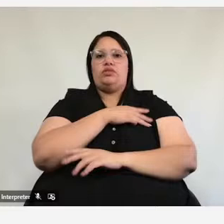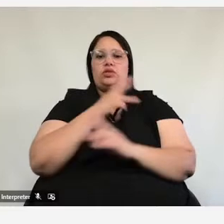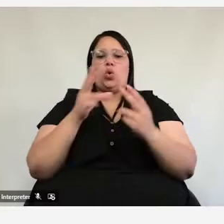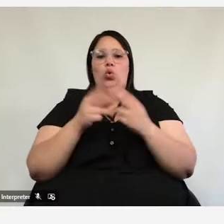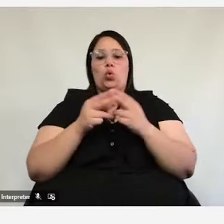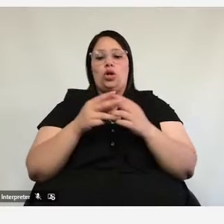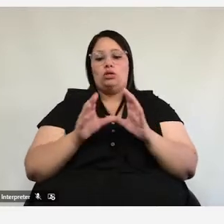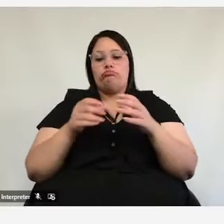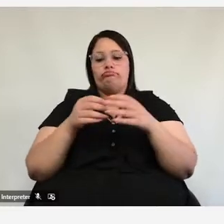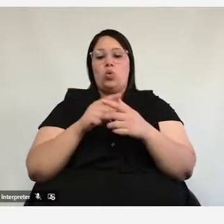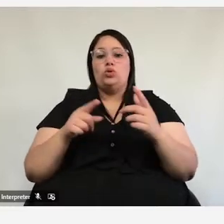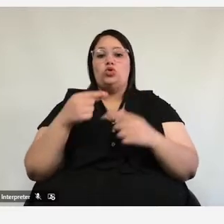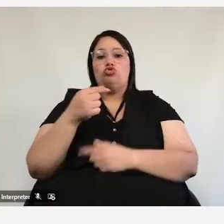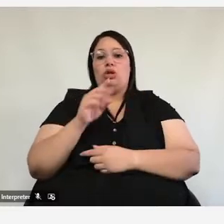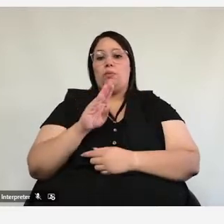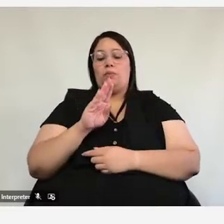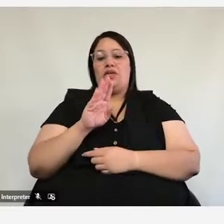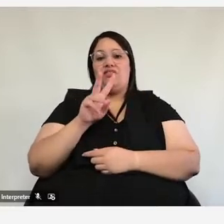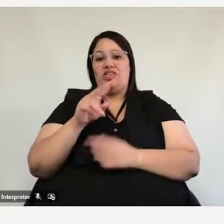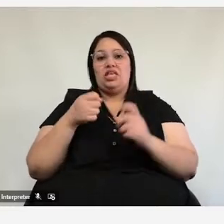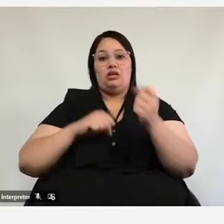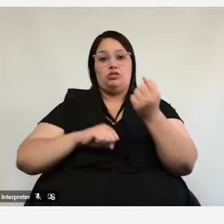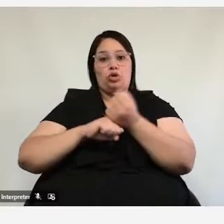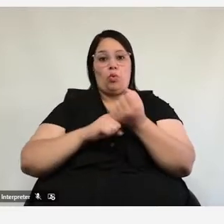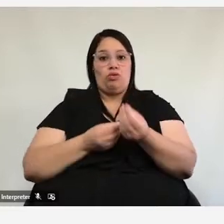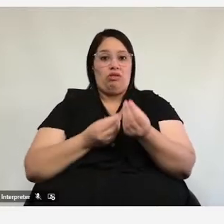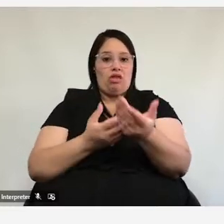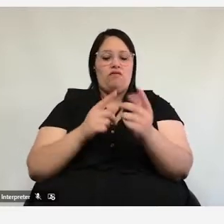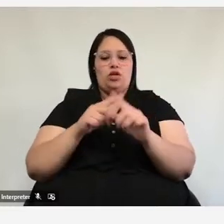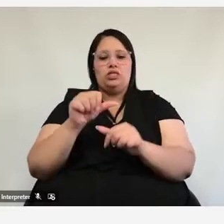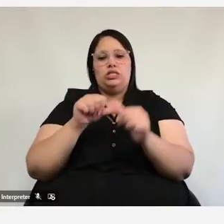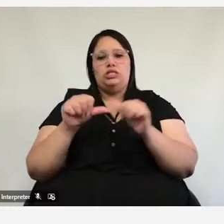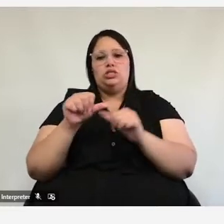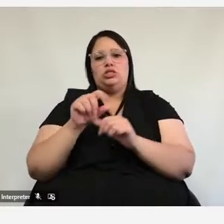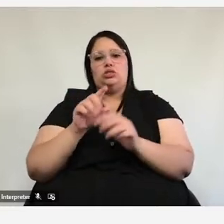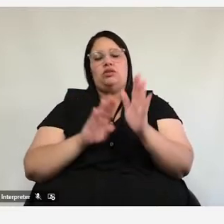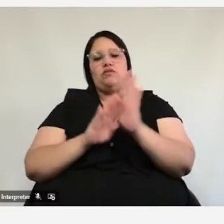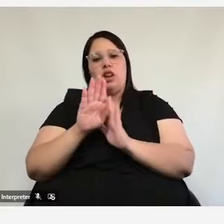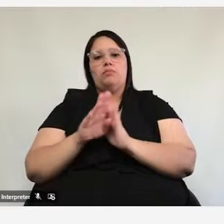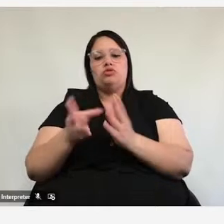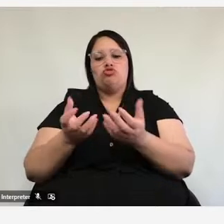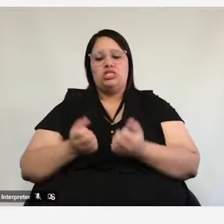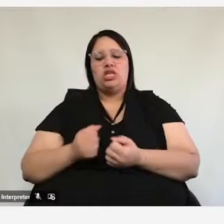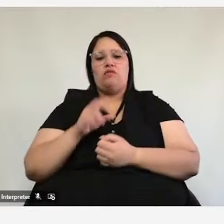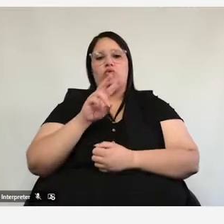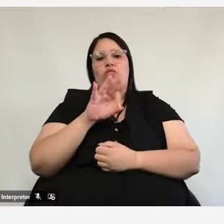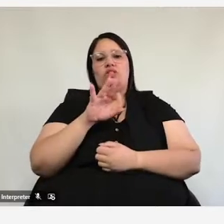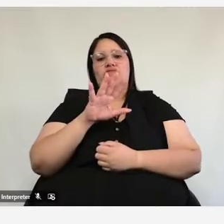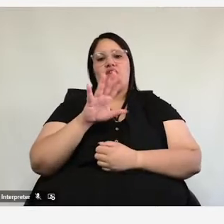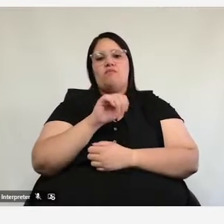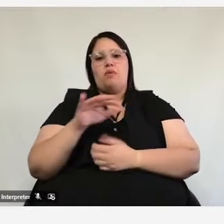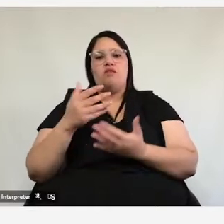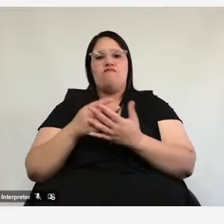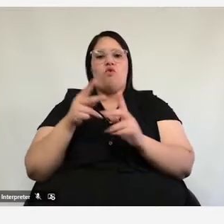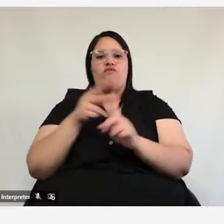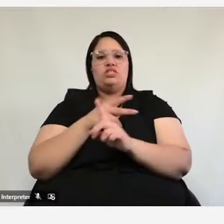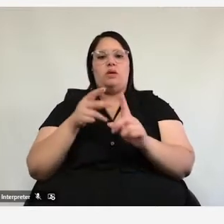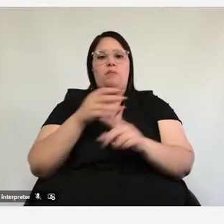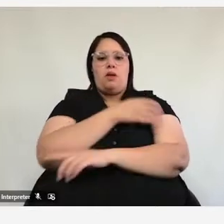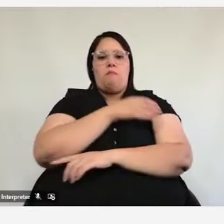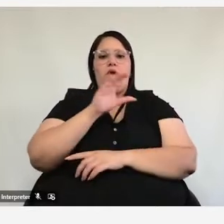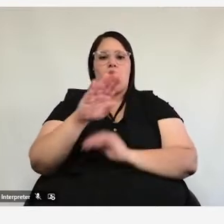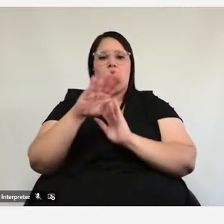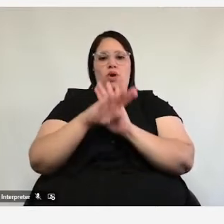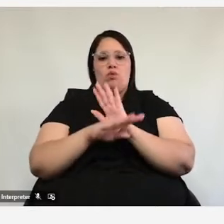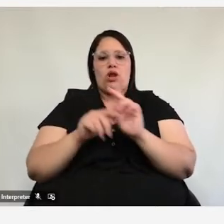gender-based violence, the Department of Social Development will receive 235 million rand for Victim Empowerment Program, 822